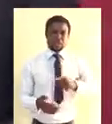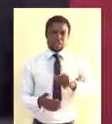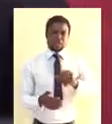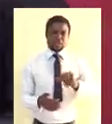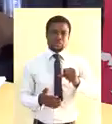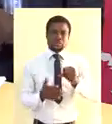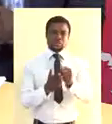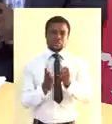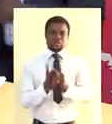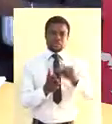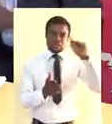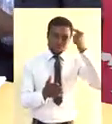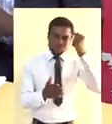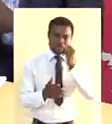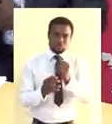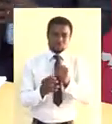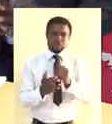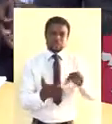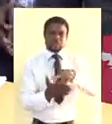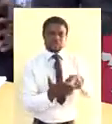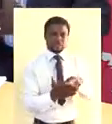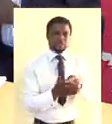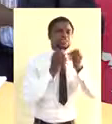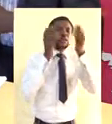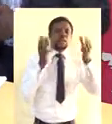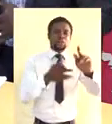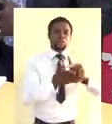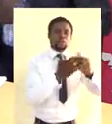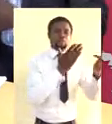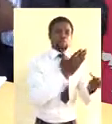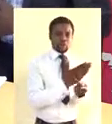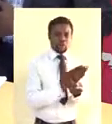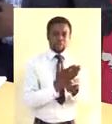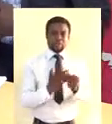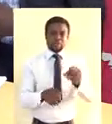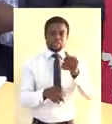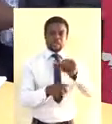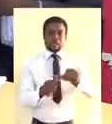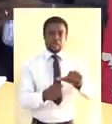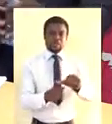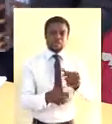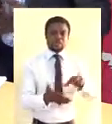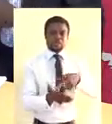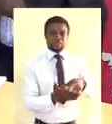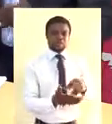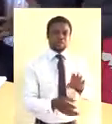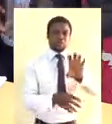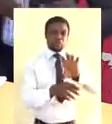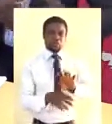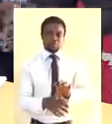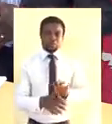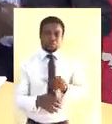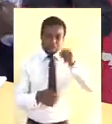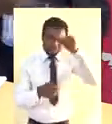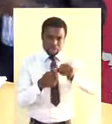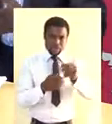for instance, is doing, the Read Aloud program. Read Aloud program is an opportunity for students to develop reading culture. Like I remember in my district